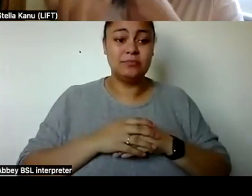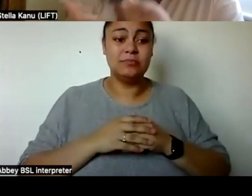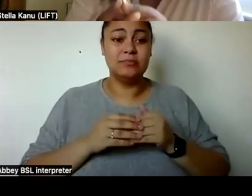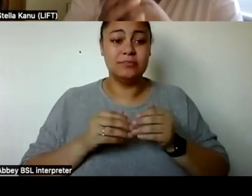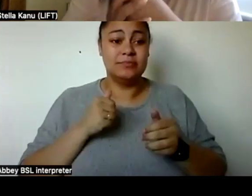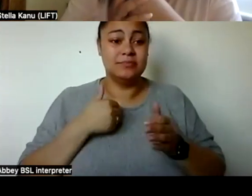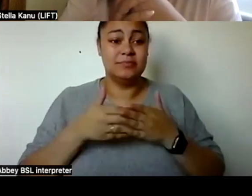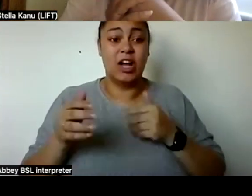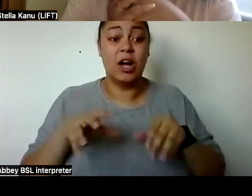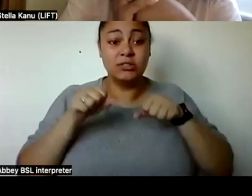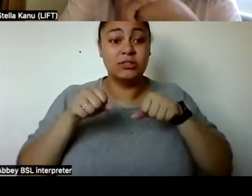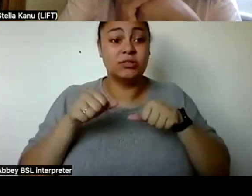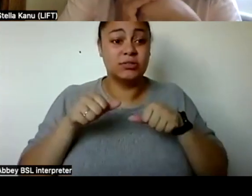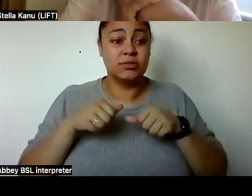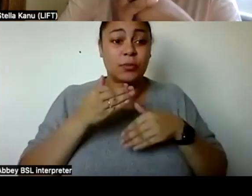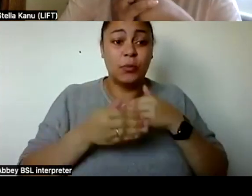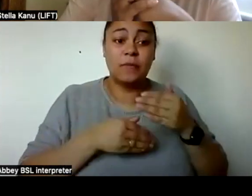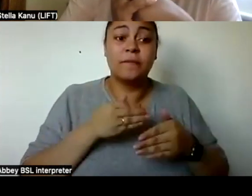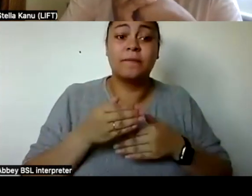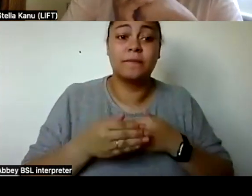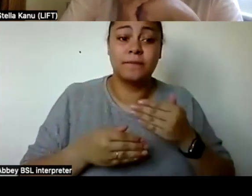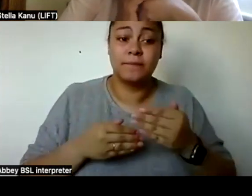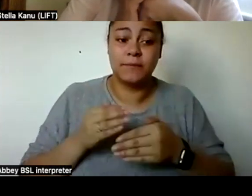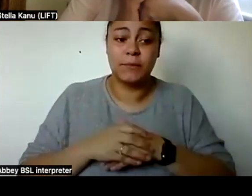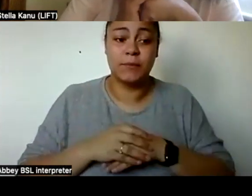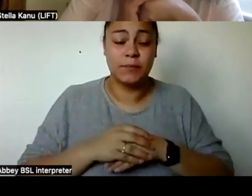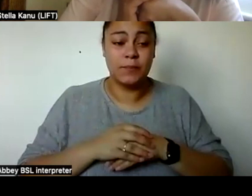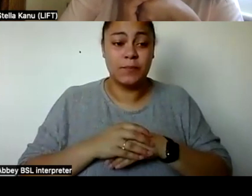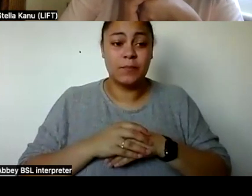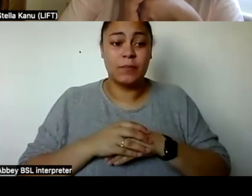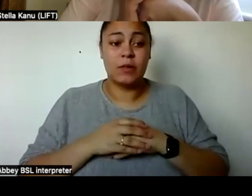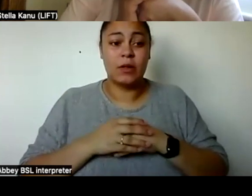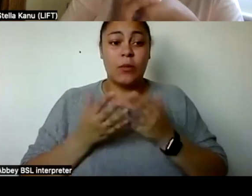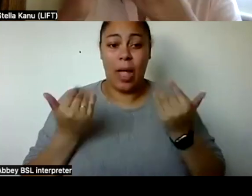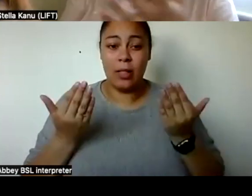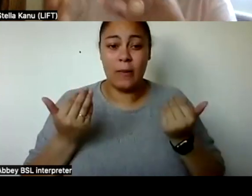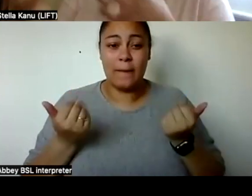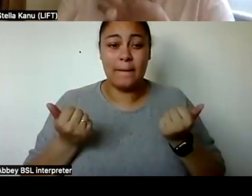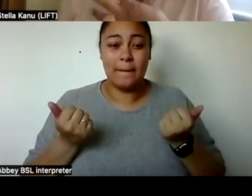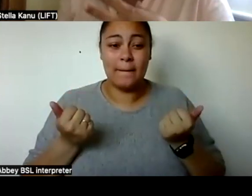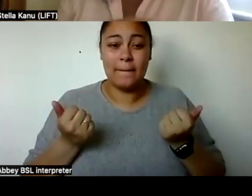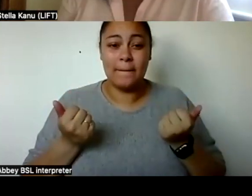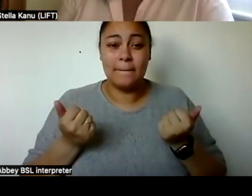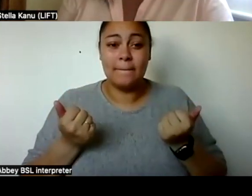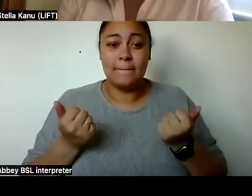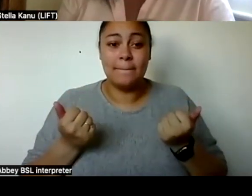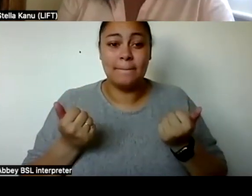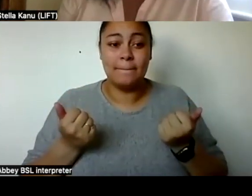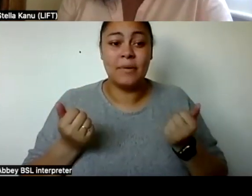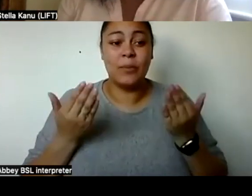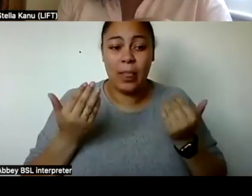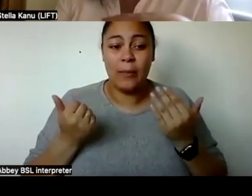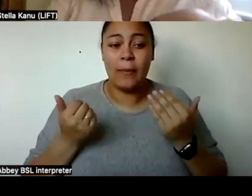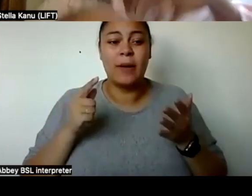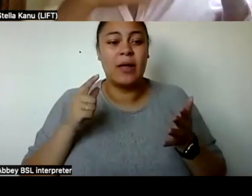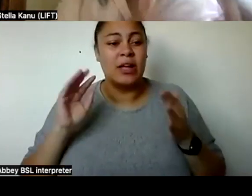with a freelancer, there's something for me about the welcome. And that welcome isn't just about, you know, it is about the induction. It's about making